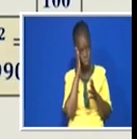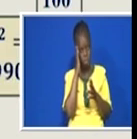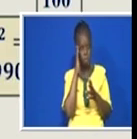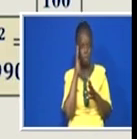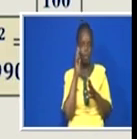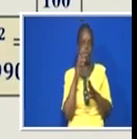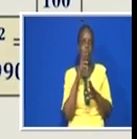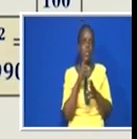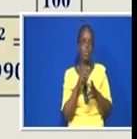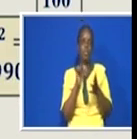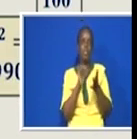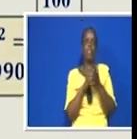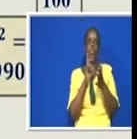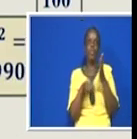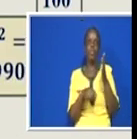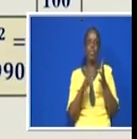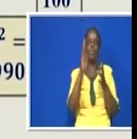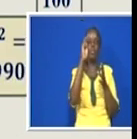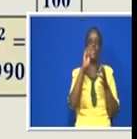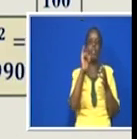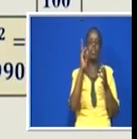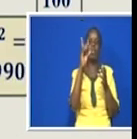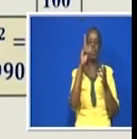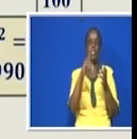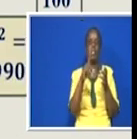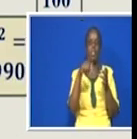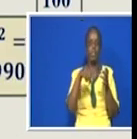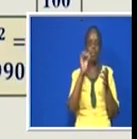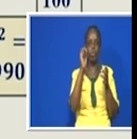determine. That is what we call the midpoint. How do we